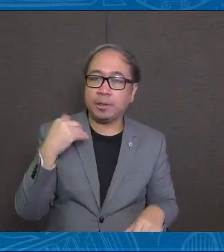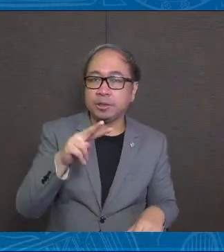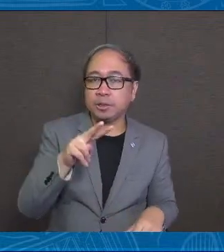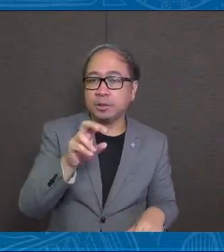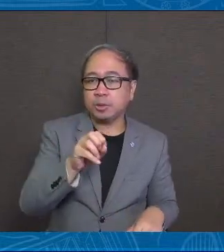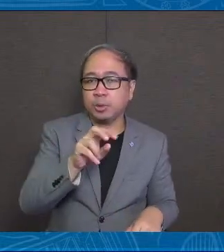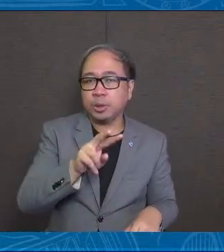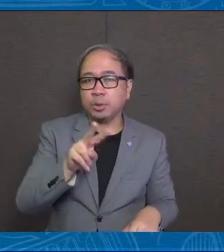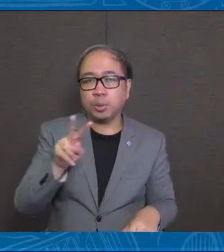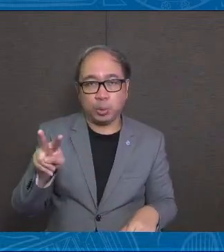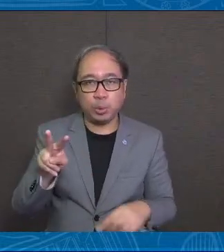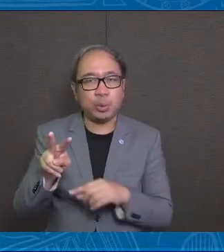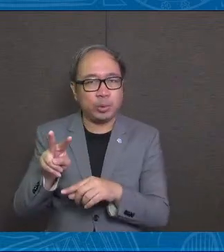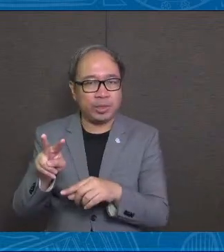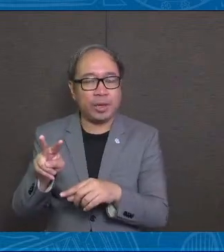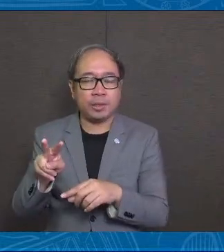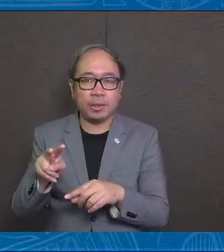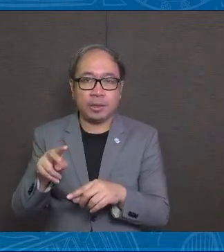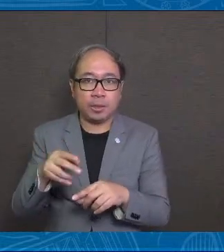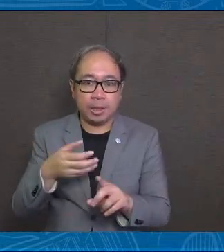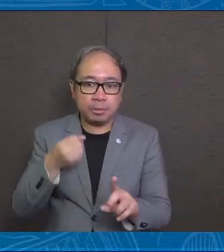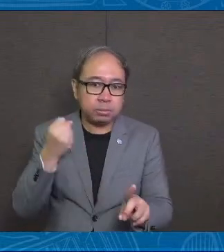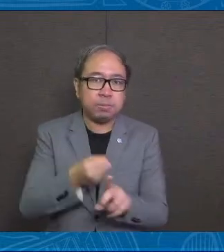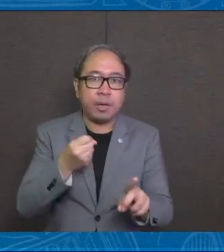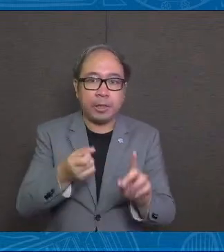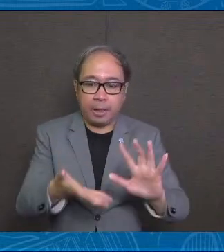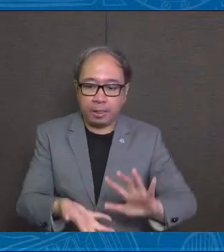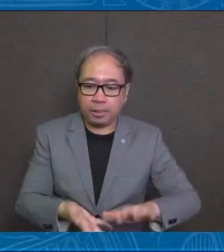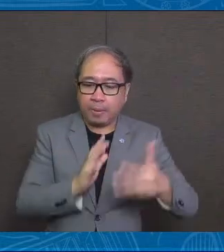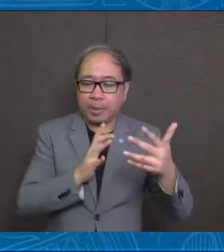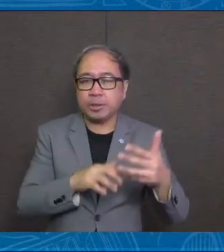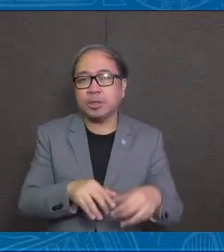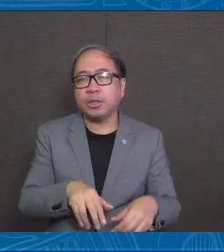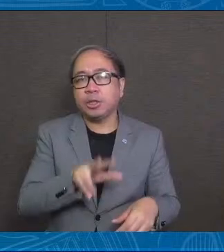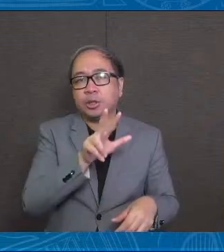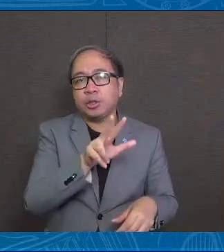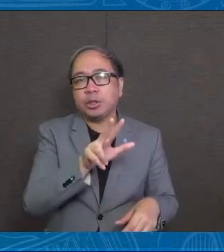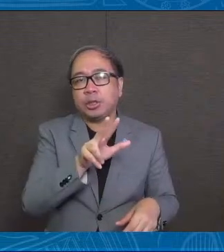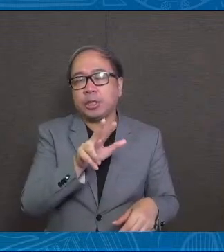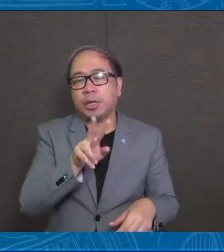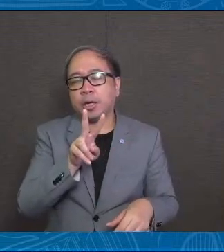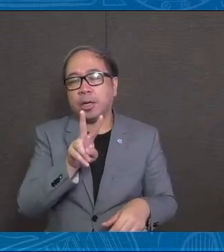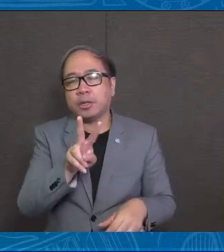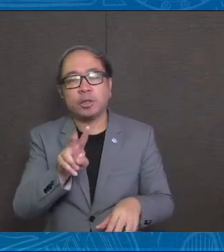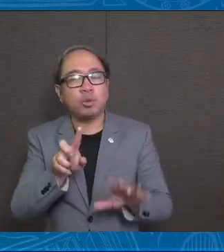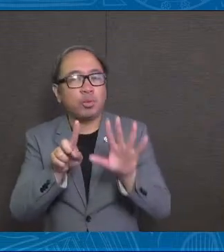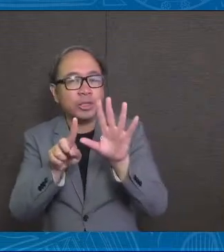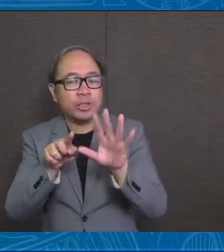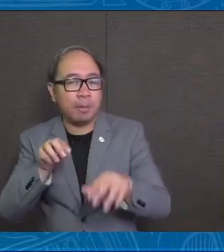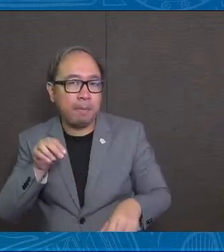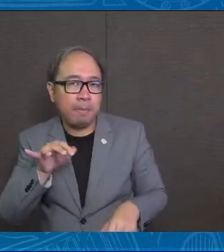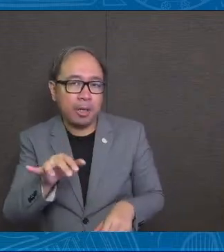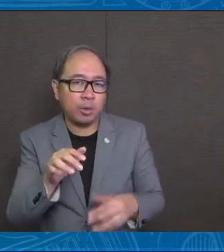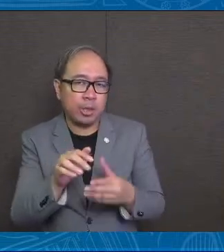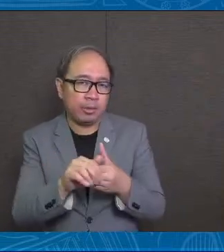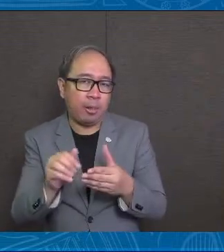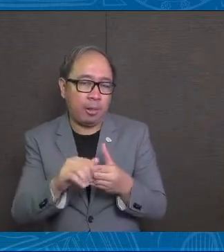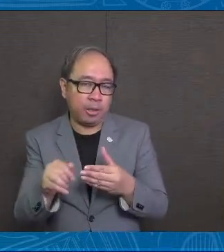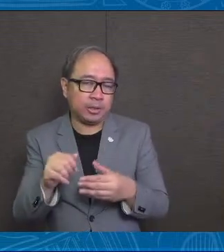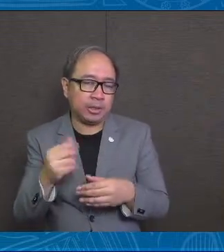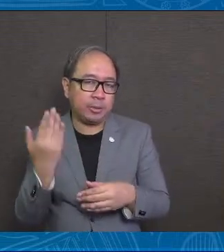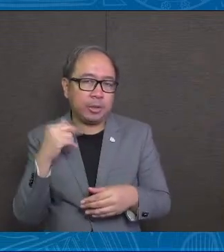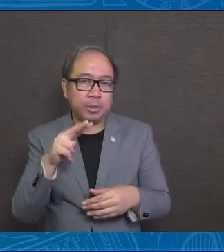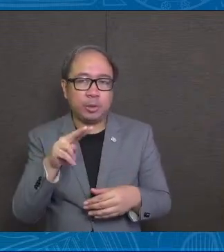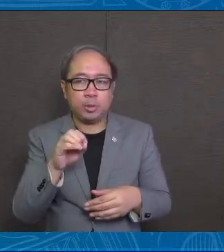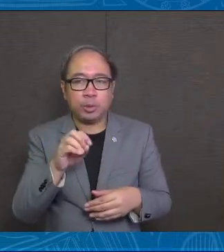Nalgay caused damage amounting to $326.3 million US in 2021. The damage of